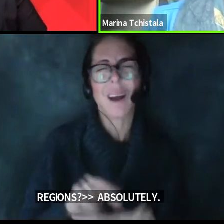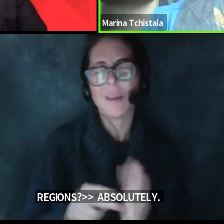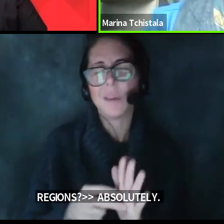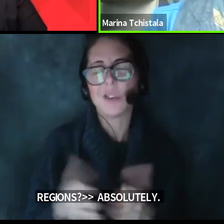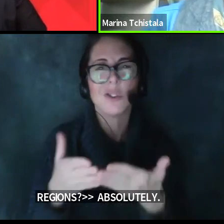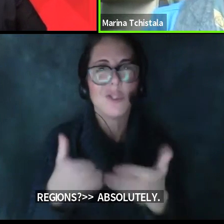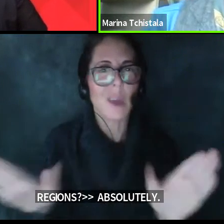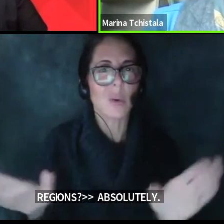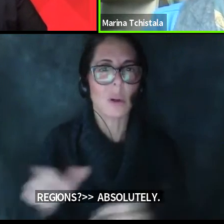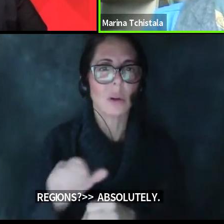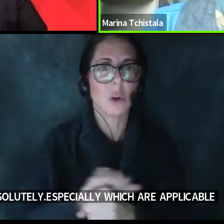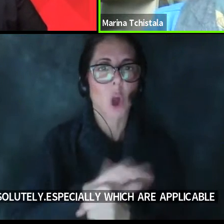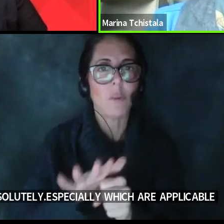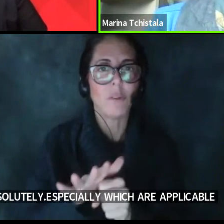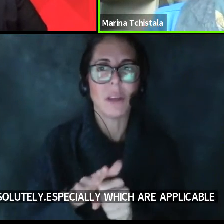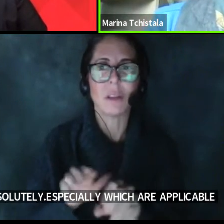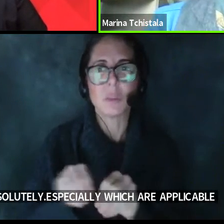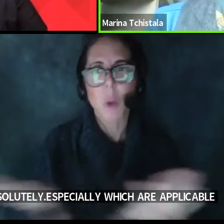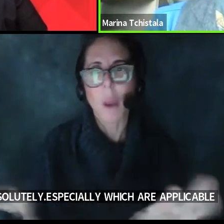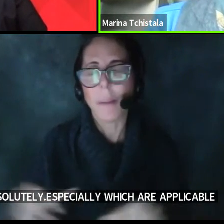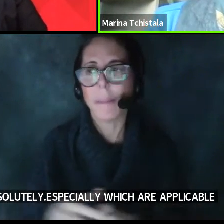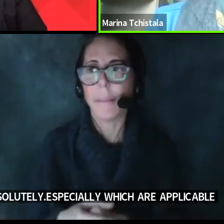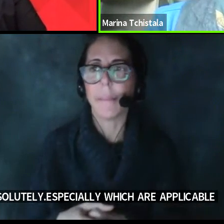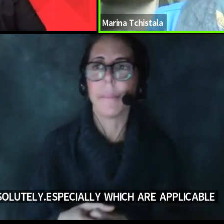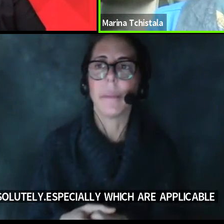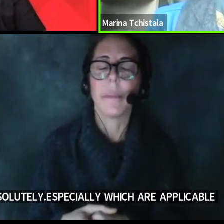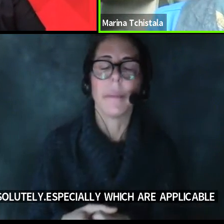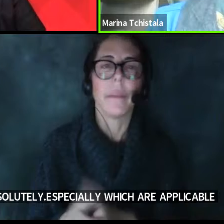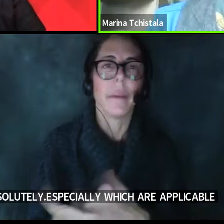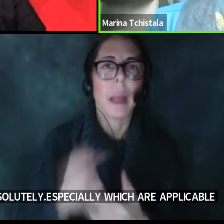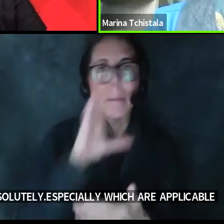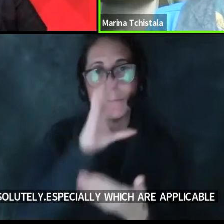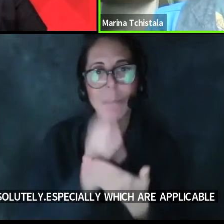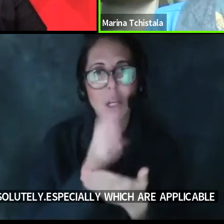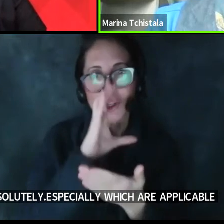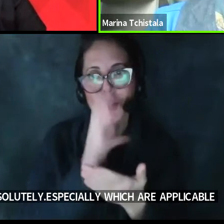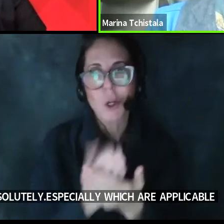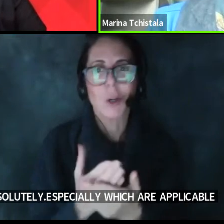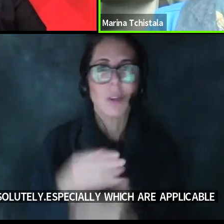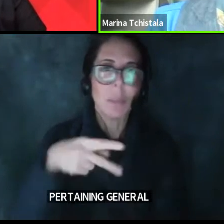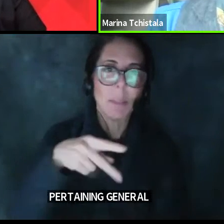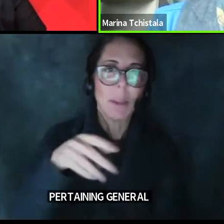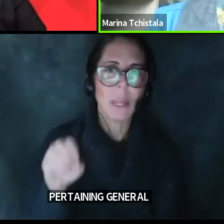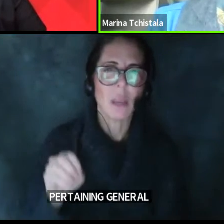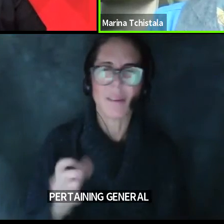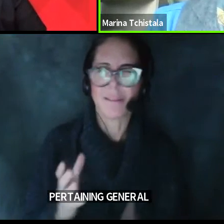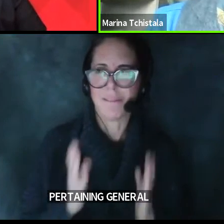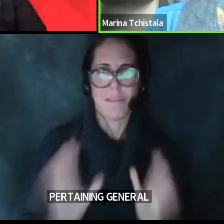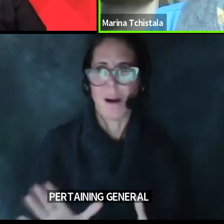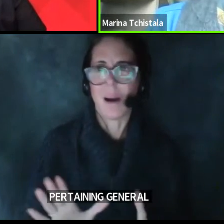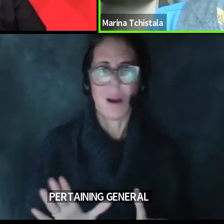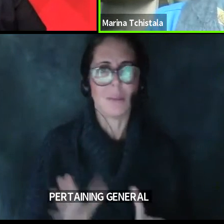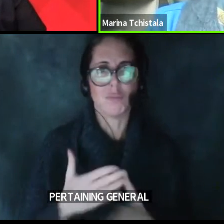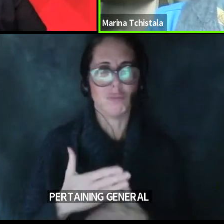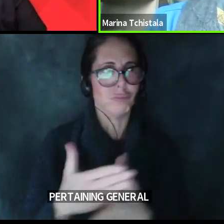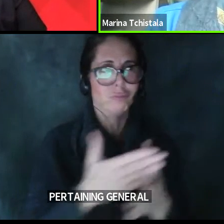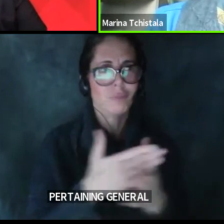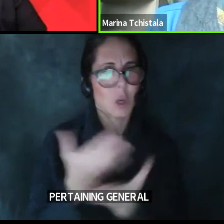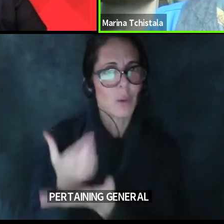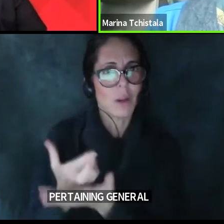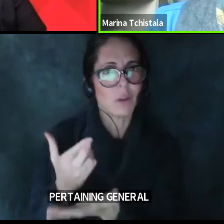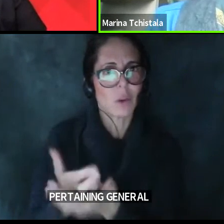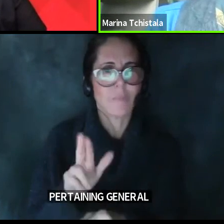spread, infographics. We're happy to share those resources. Again,